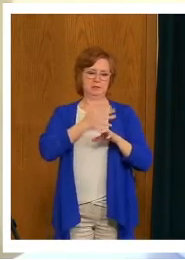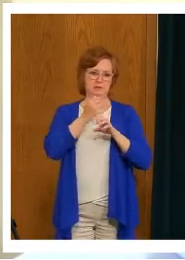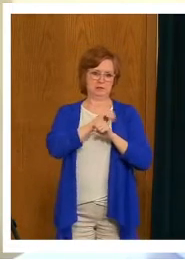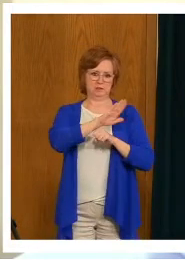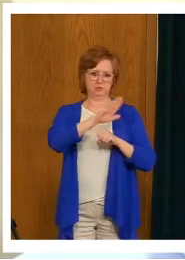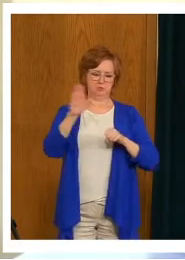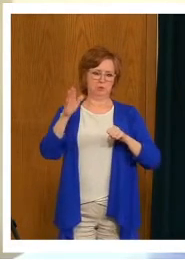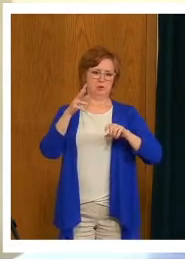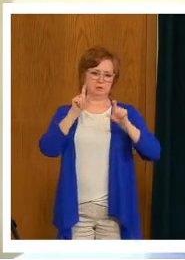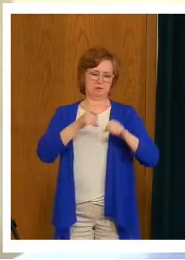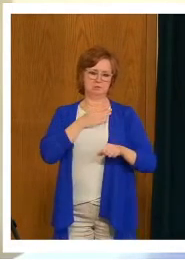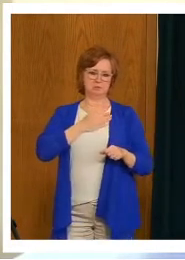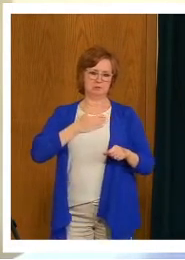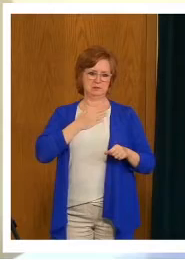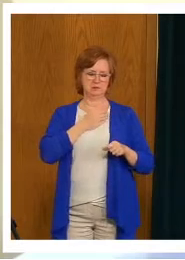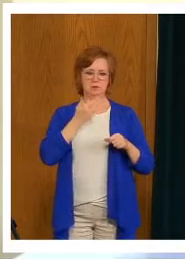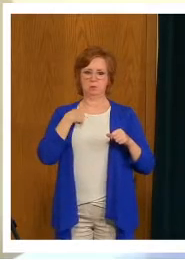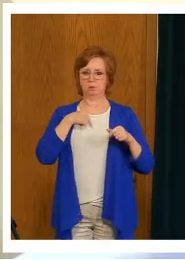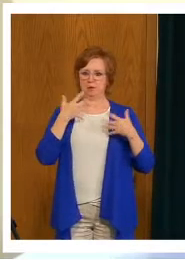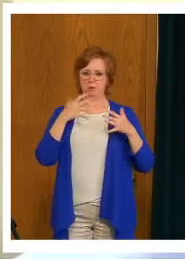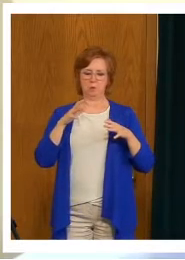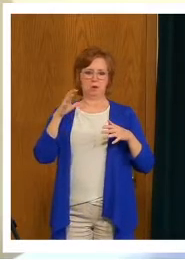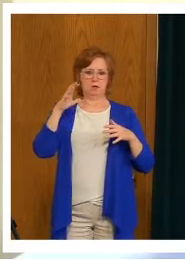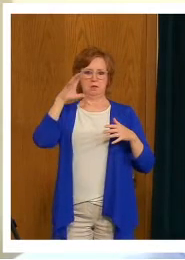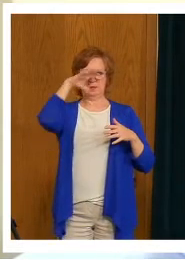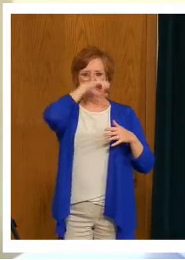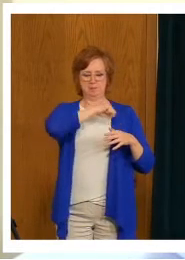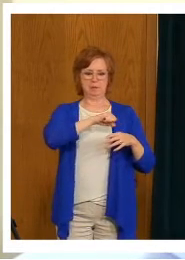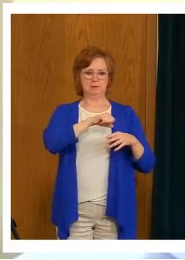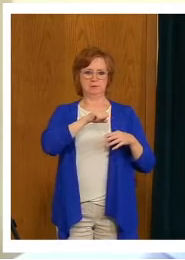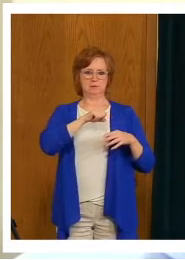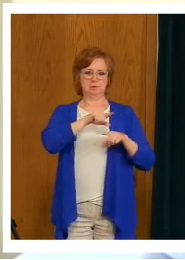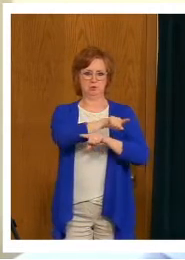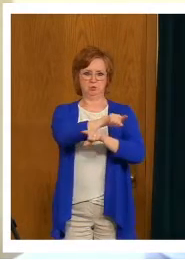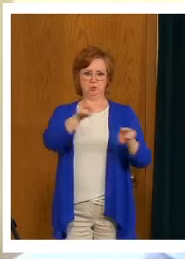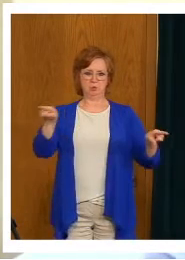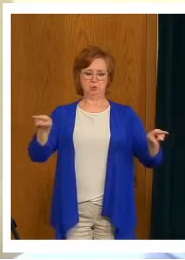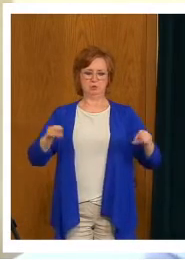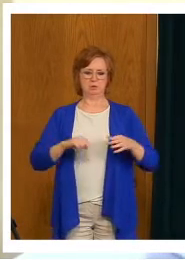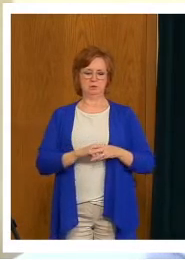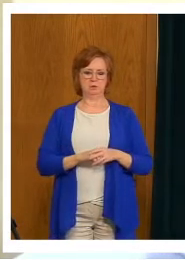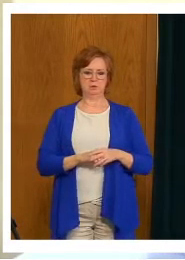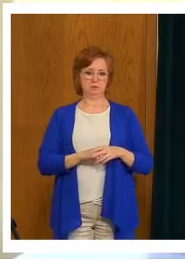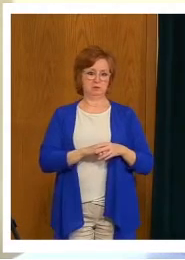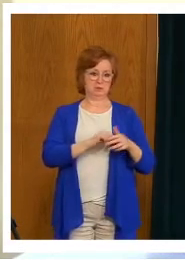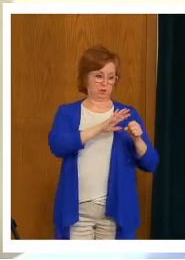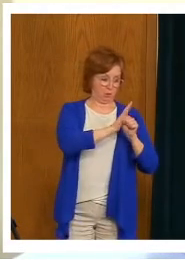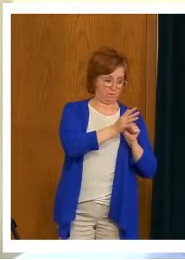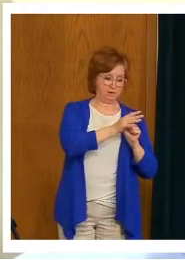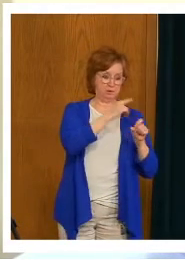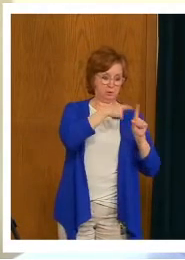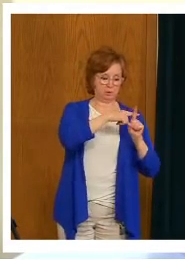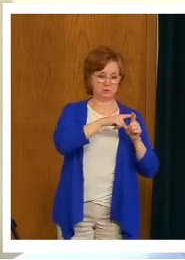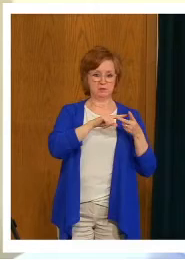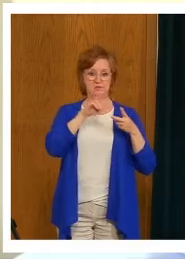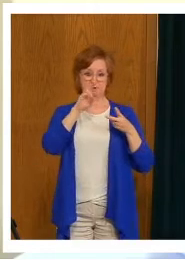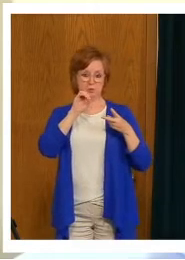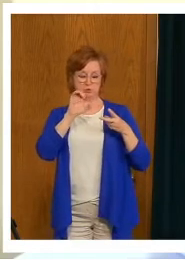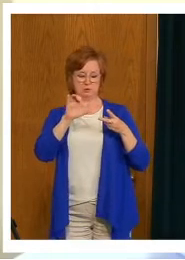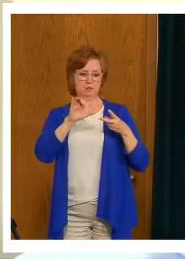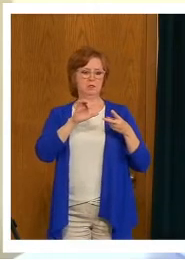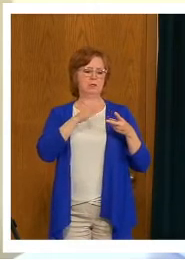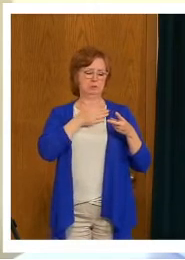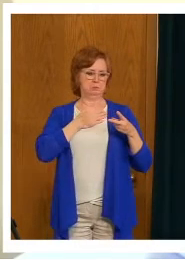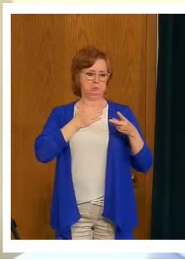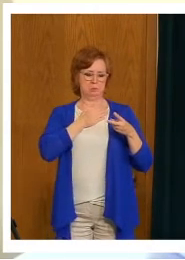way we can make sure that we are not missing any COVID case or any variants of concern, were new variants of concern to come. But,